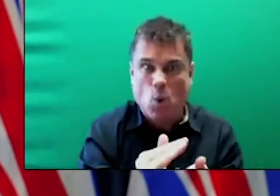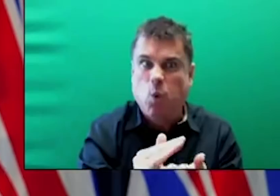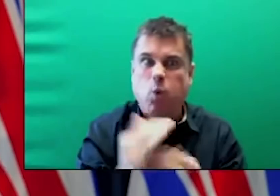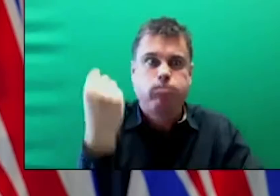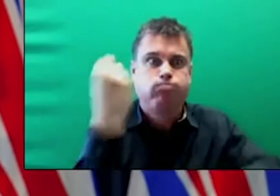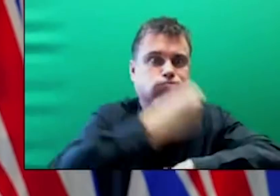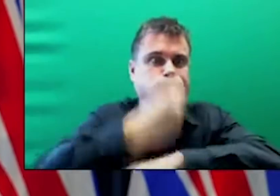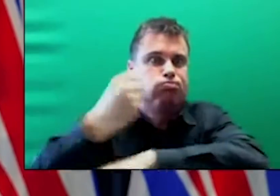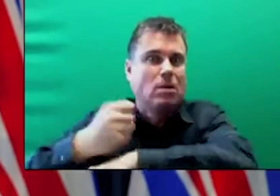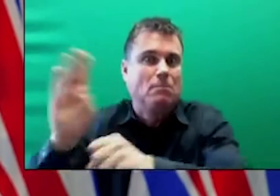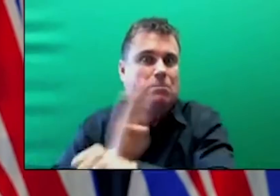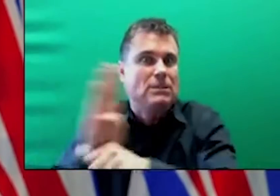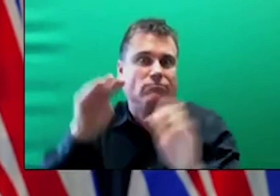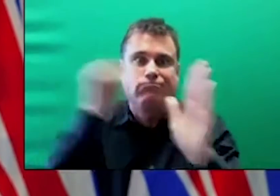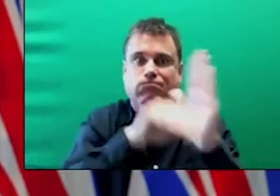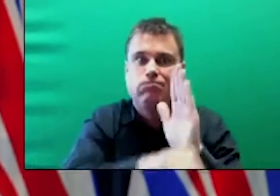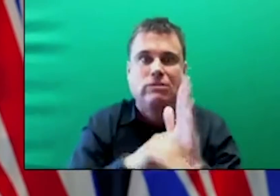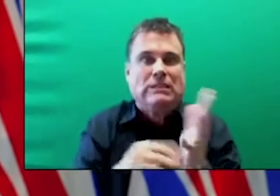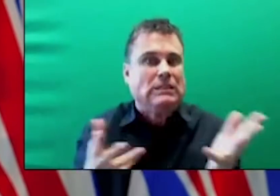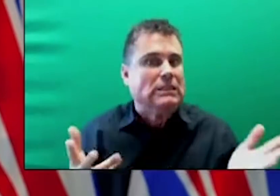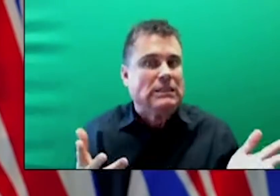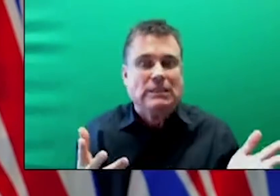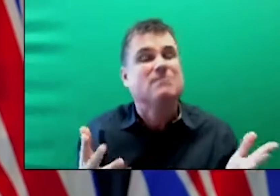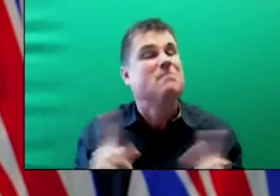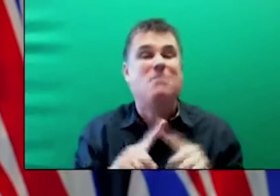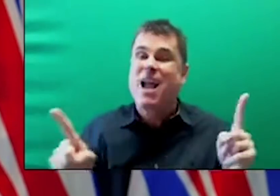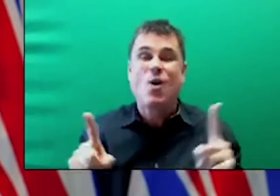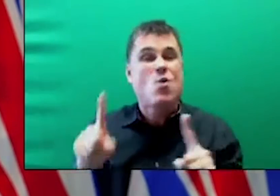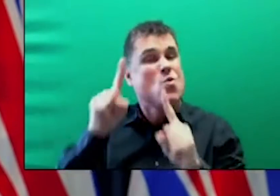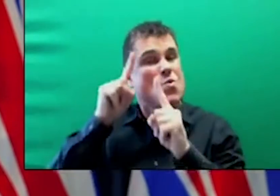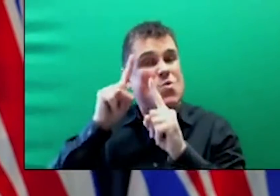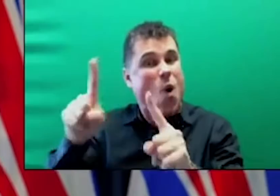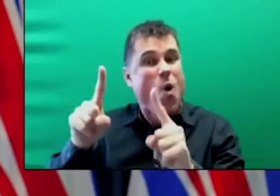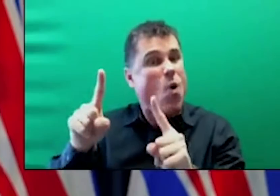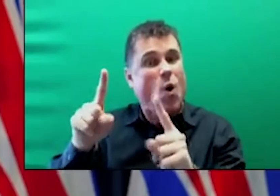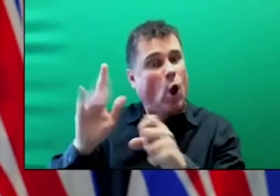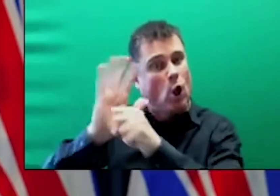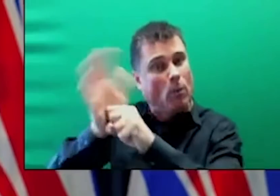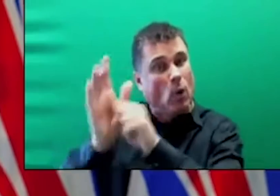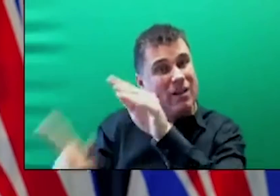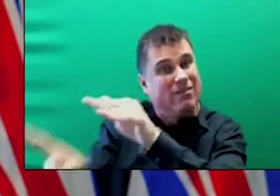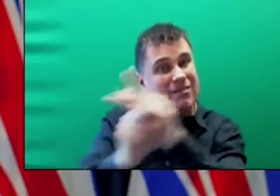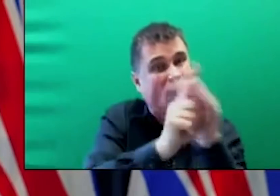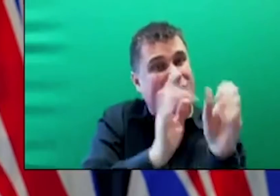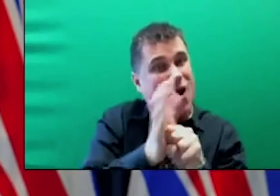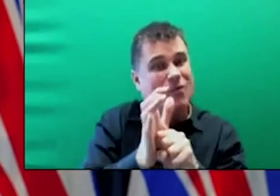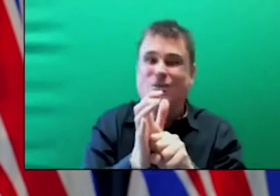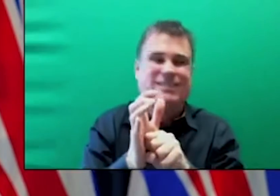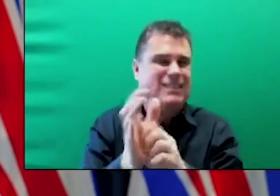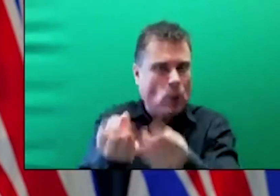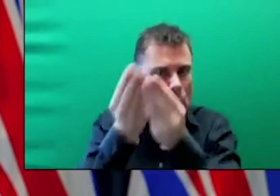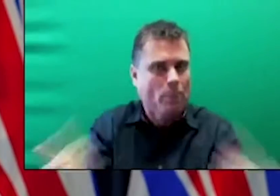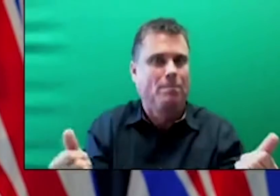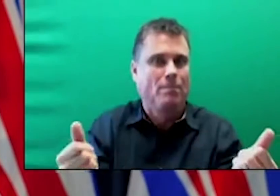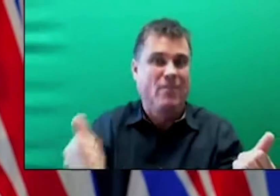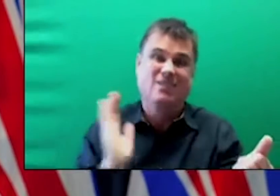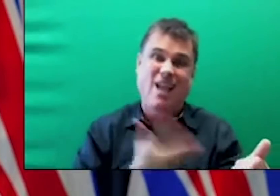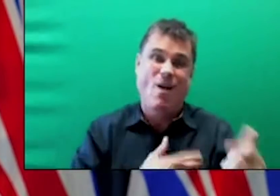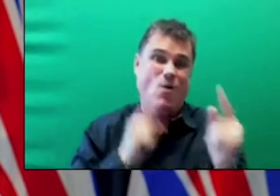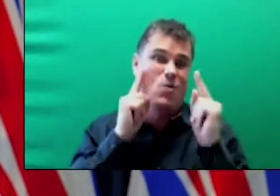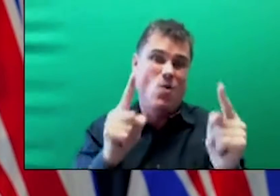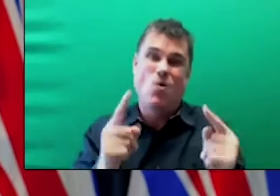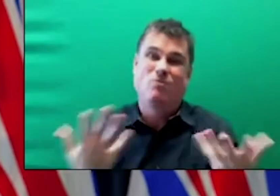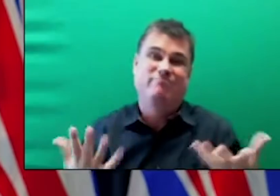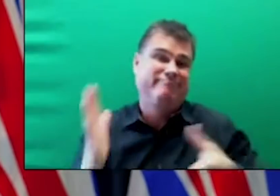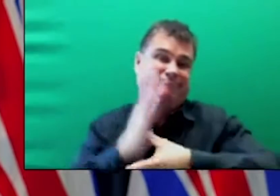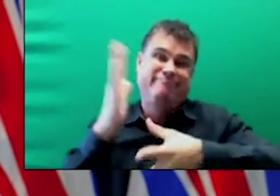ruling anything out. I've never said that. I've said we want to make sure that we can implement a program that would make sense to suppressing